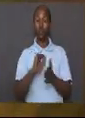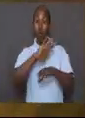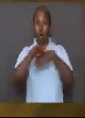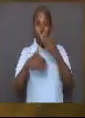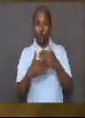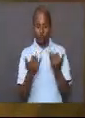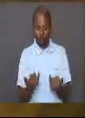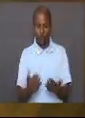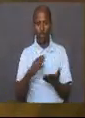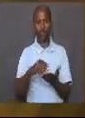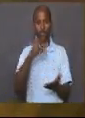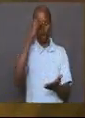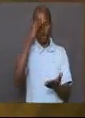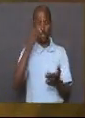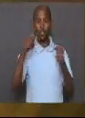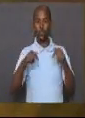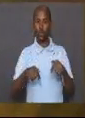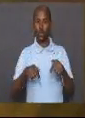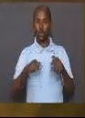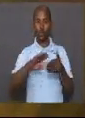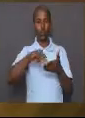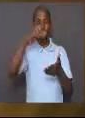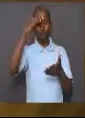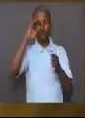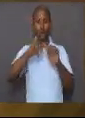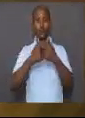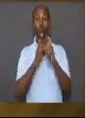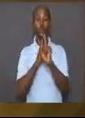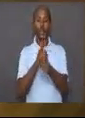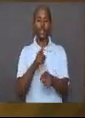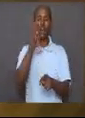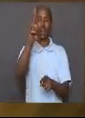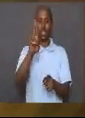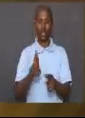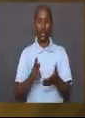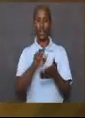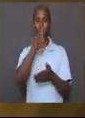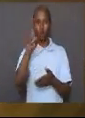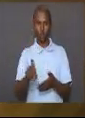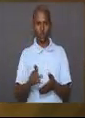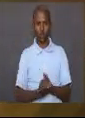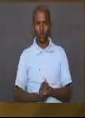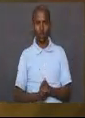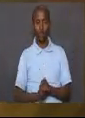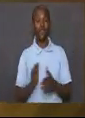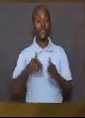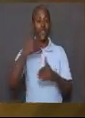That is all for this lesson. Today we have learned how to solve rational